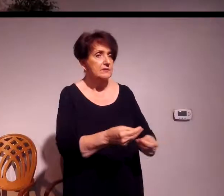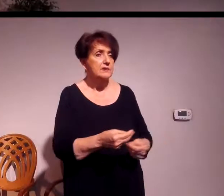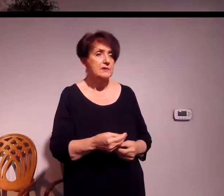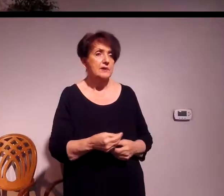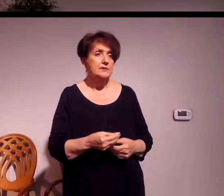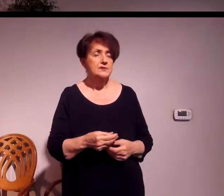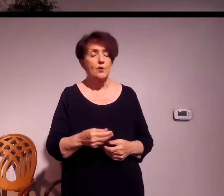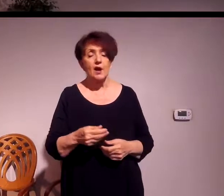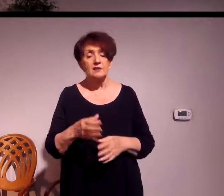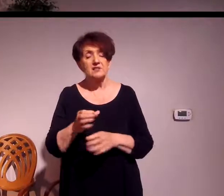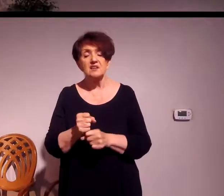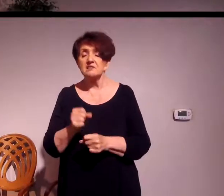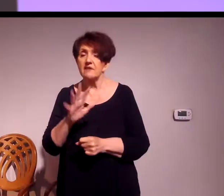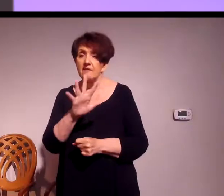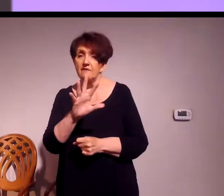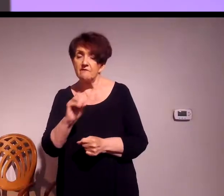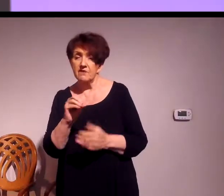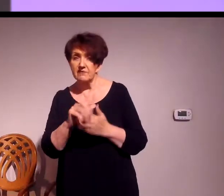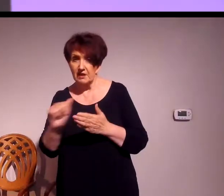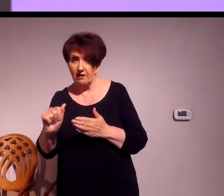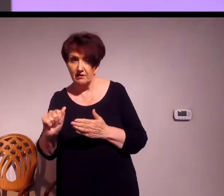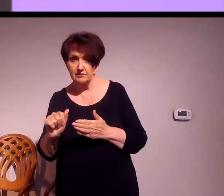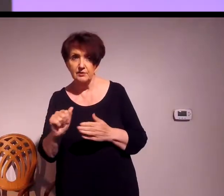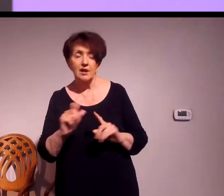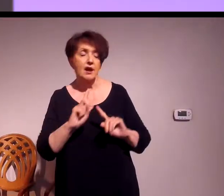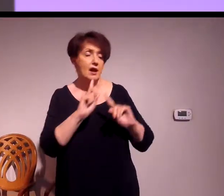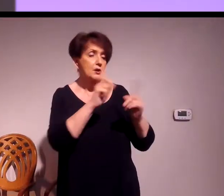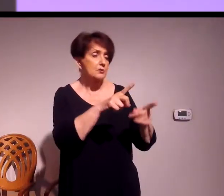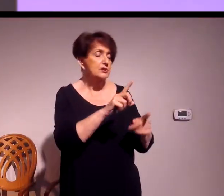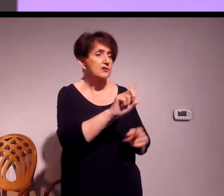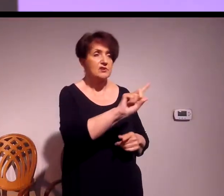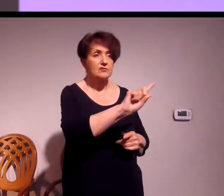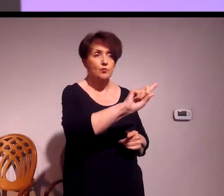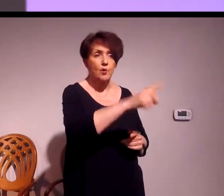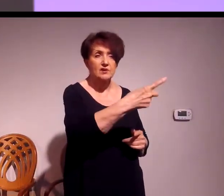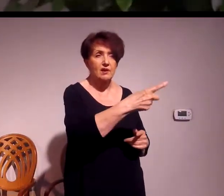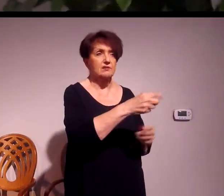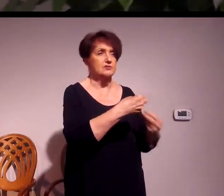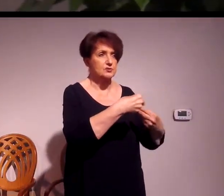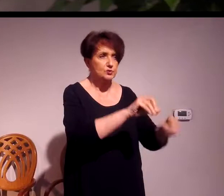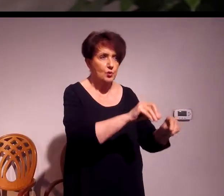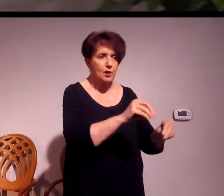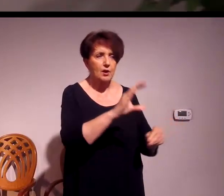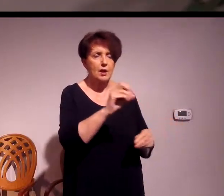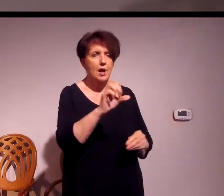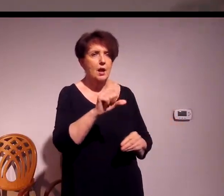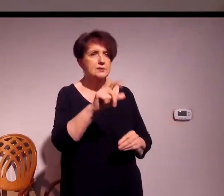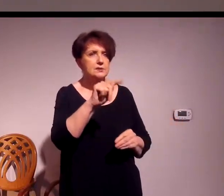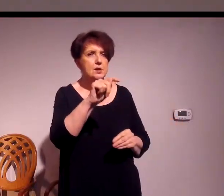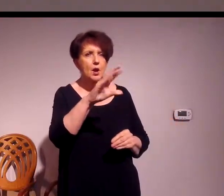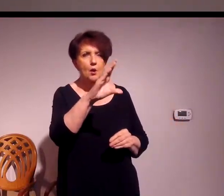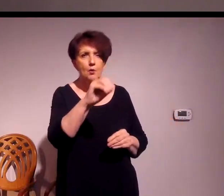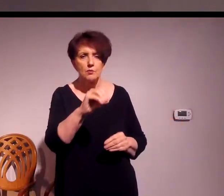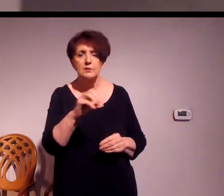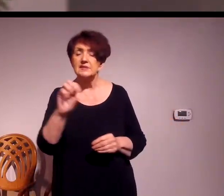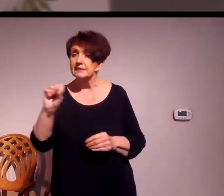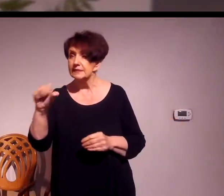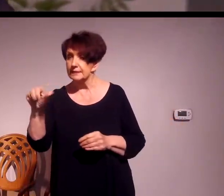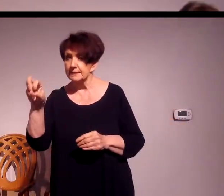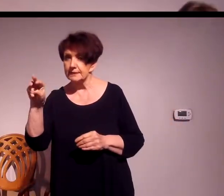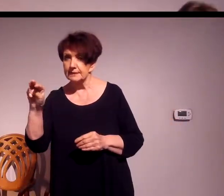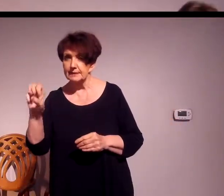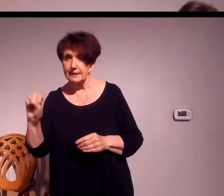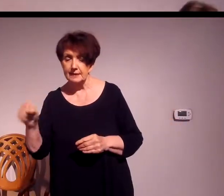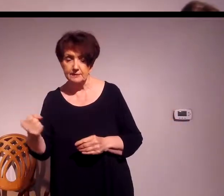maybe $50 at best, okay? I go to the dollar store. I go to Costco's. I go to Sam's, and I buy stuff in bulk.